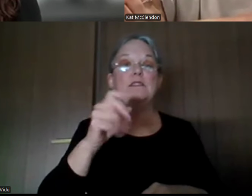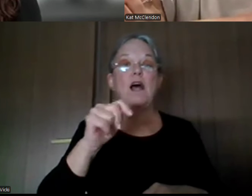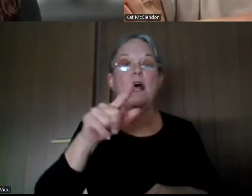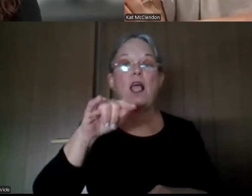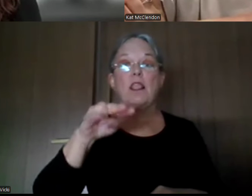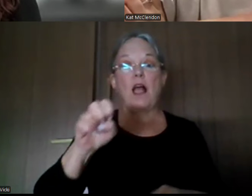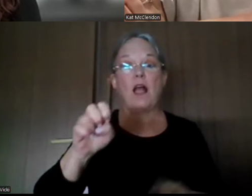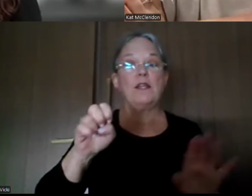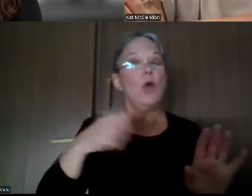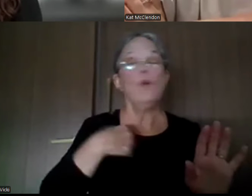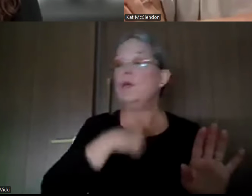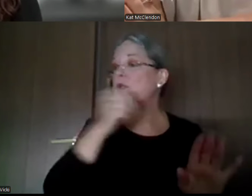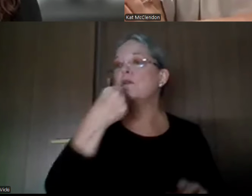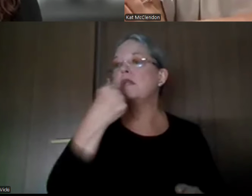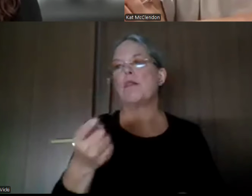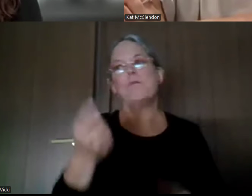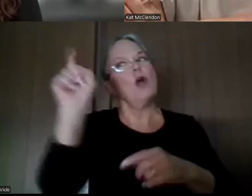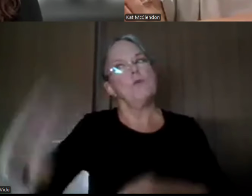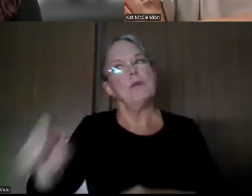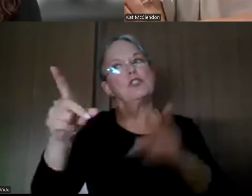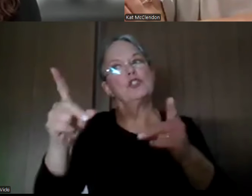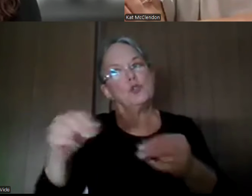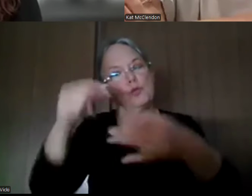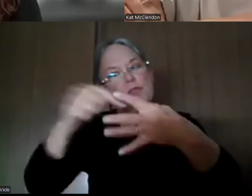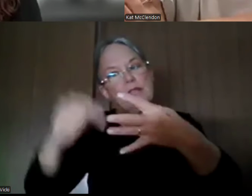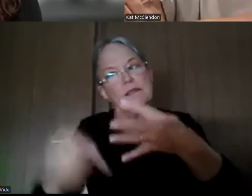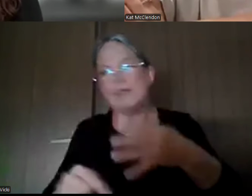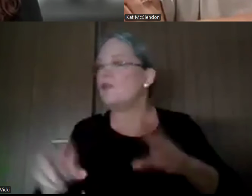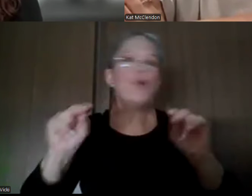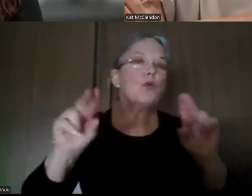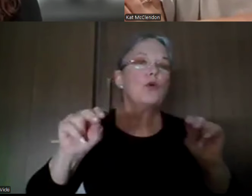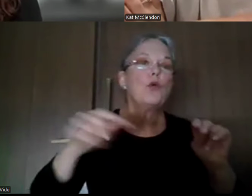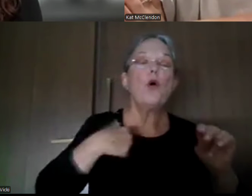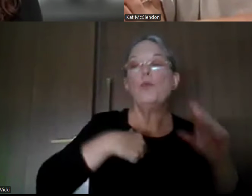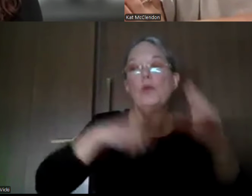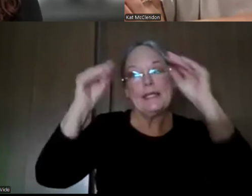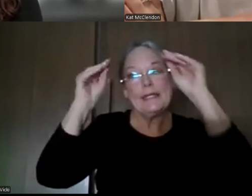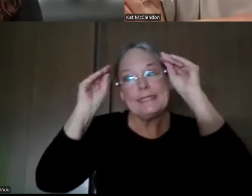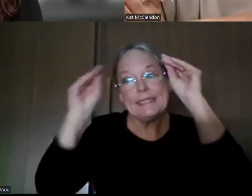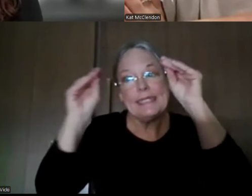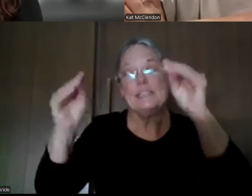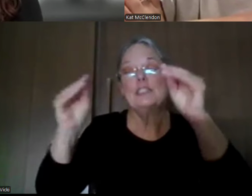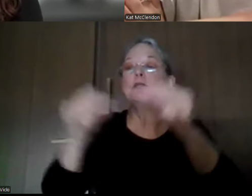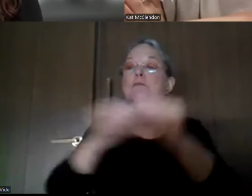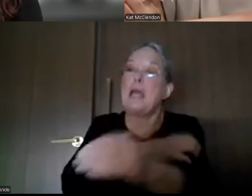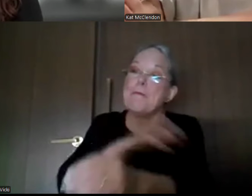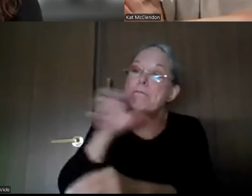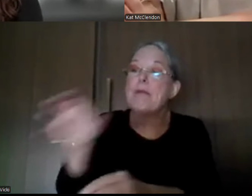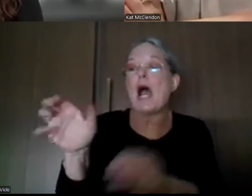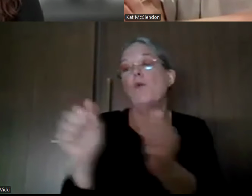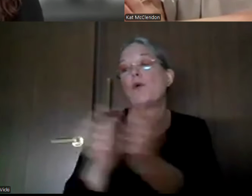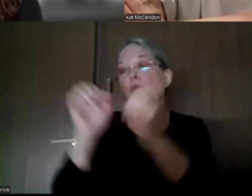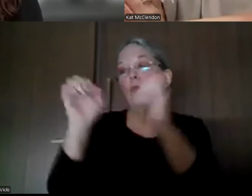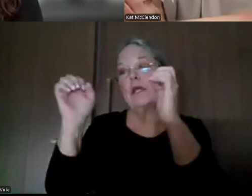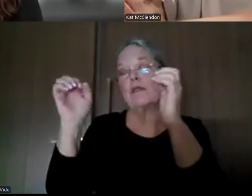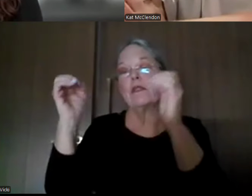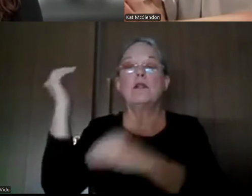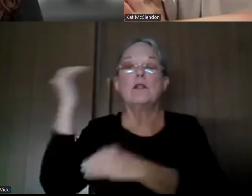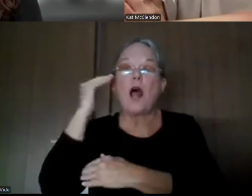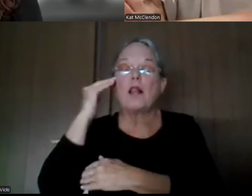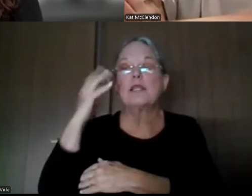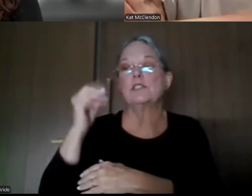do, but it's just like you say, Kate, we educate them and empower them with the information to make healthy decisions that support